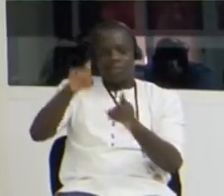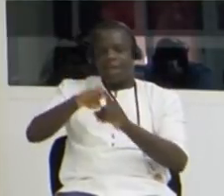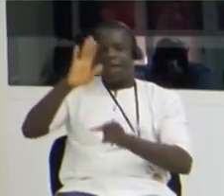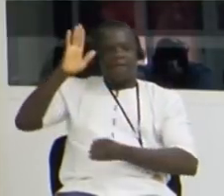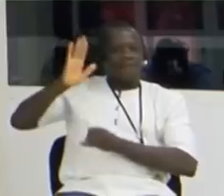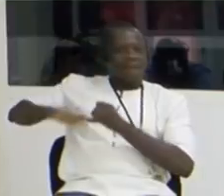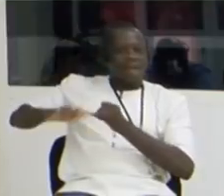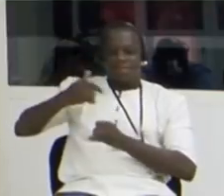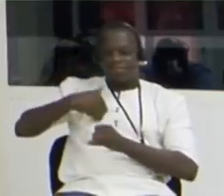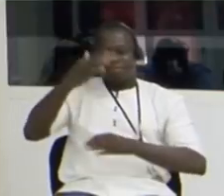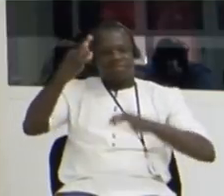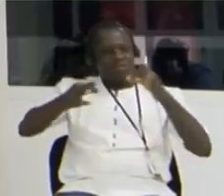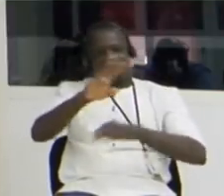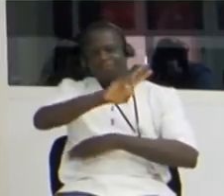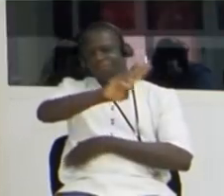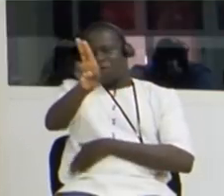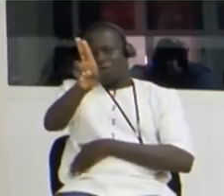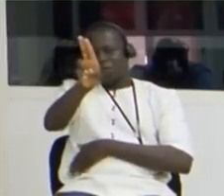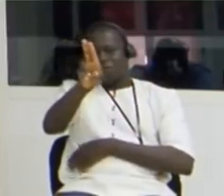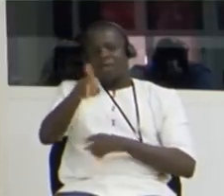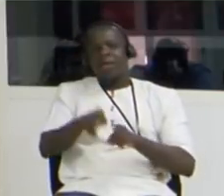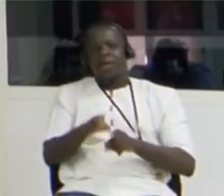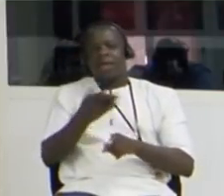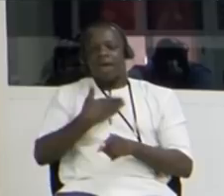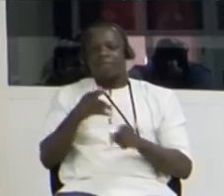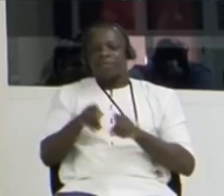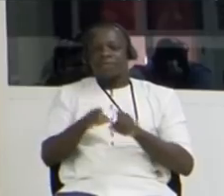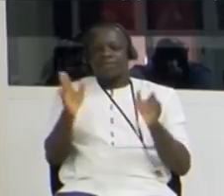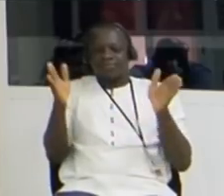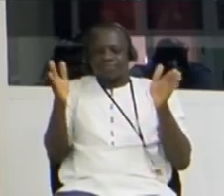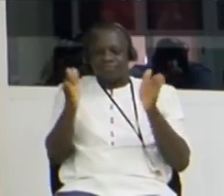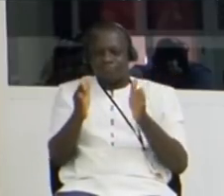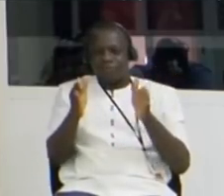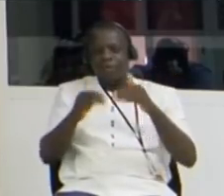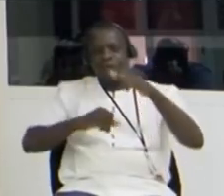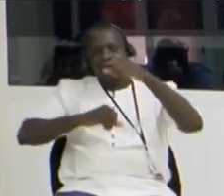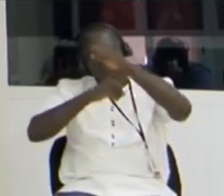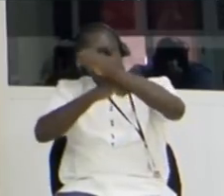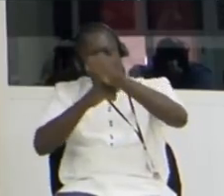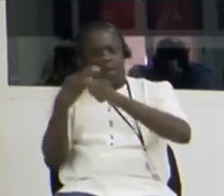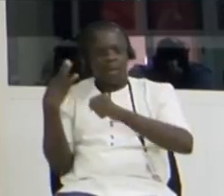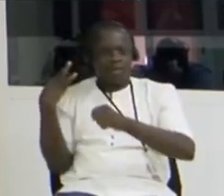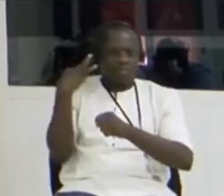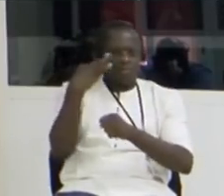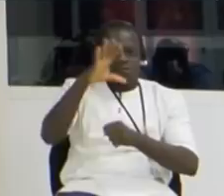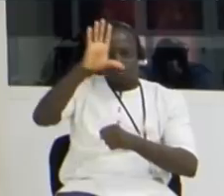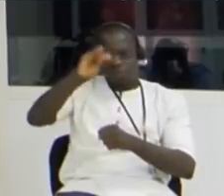Yes. And there was a mini pageant that was organized initially. And